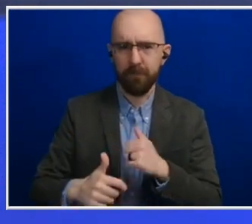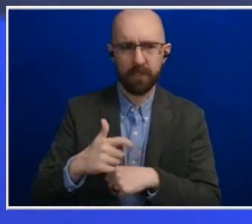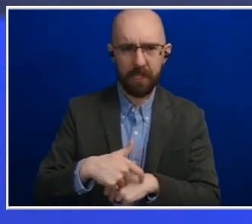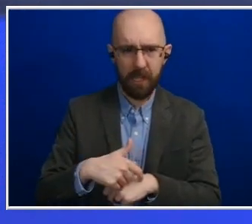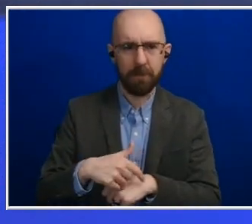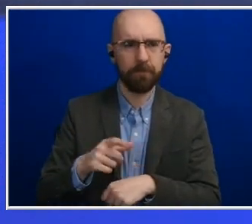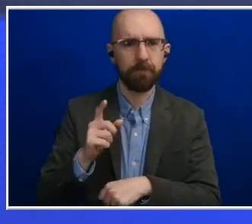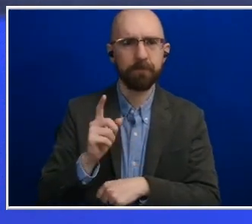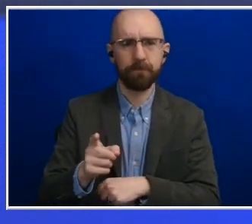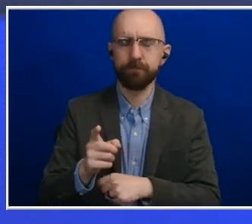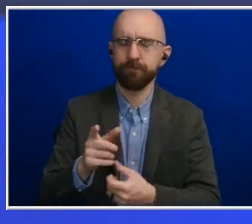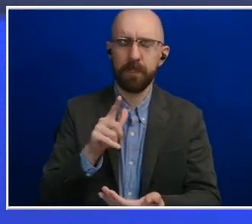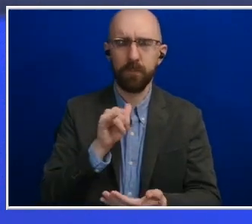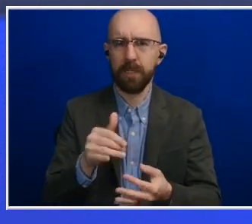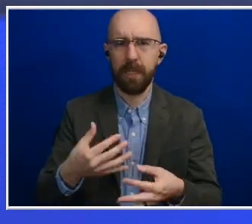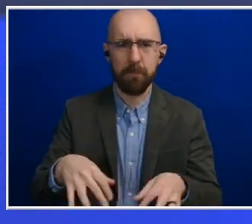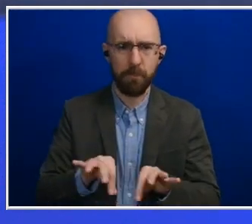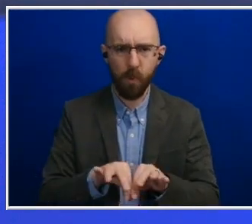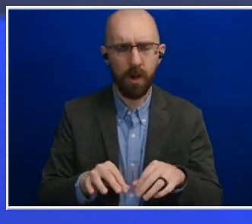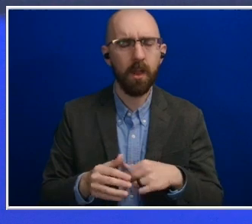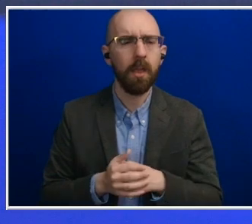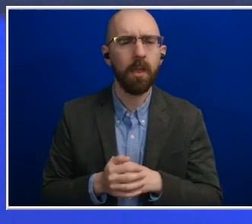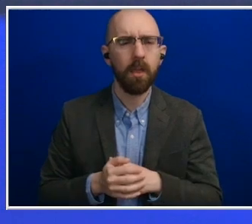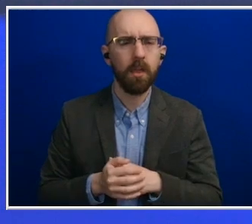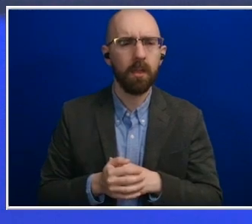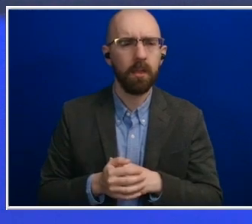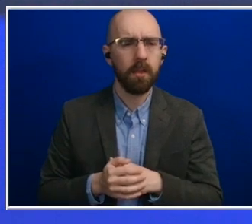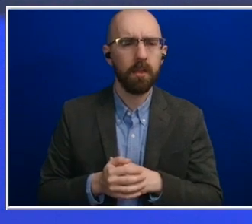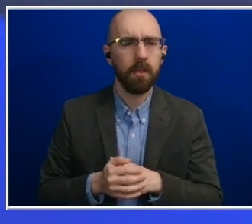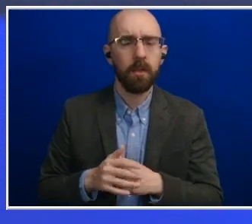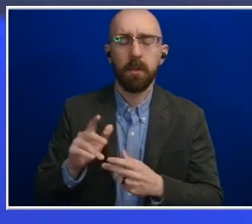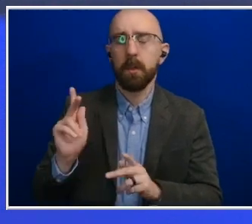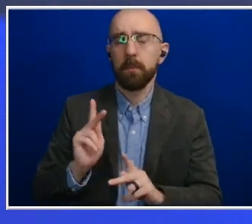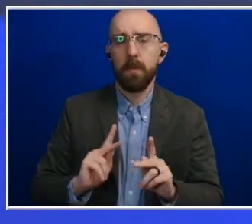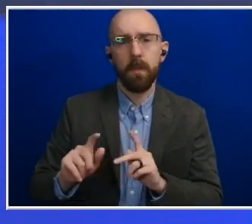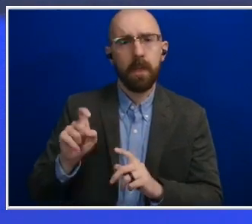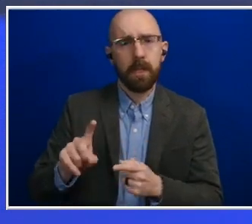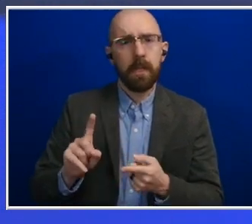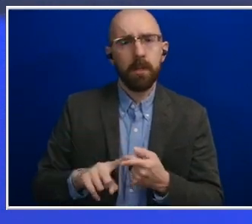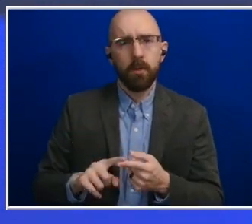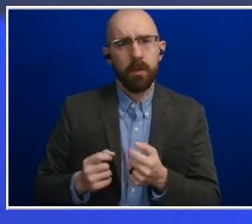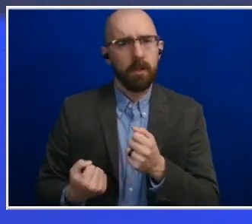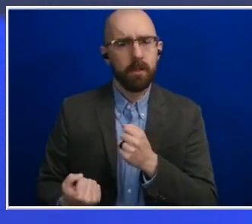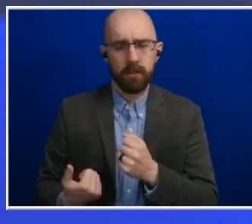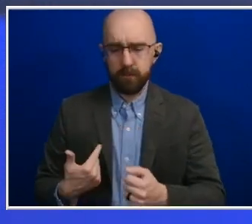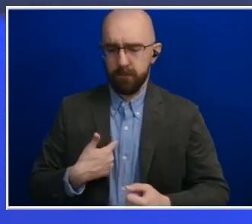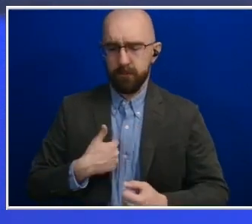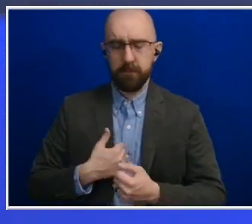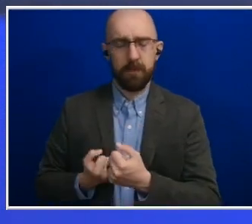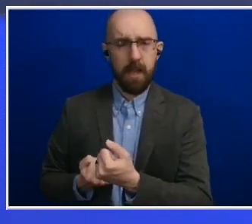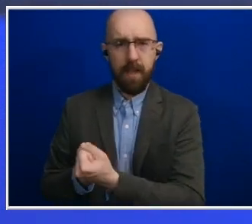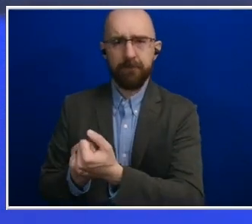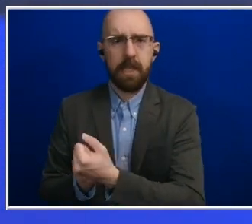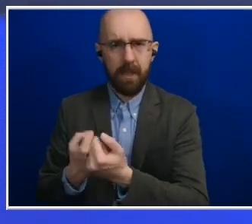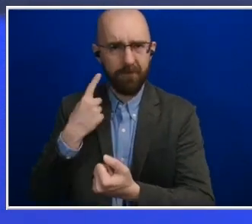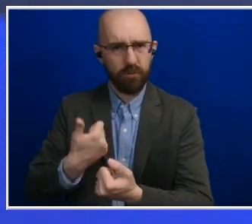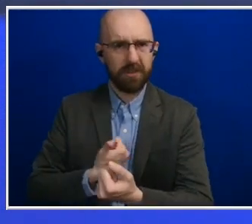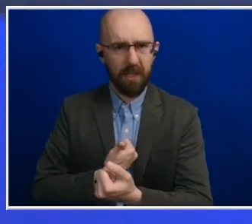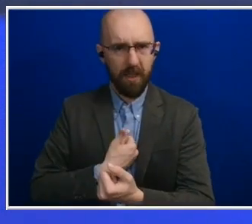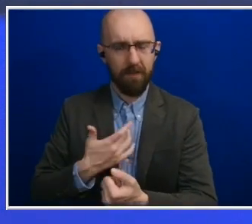really important. People need to advocate for themselves. If you feel you're not